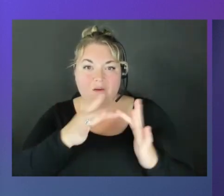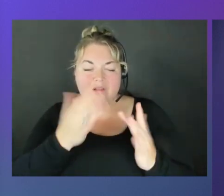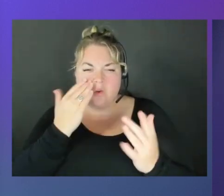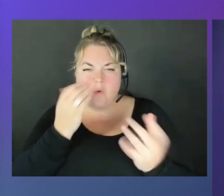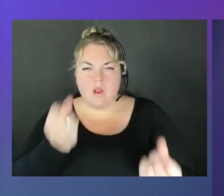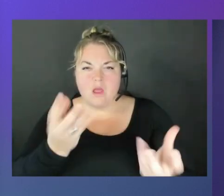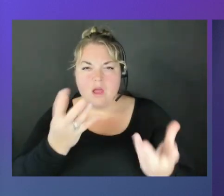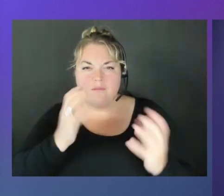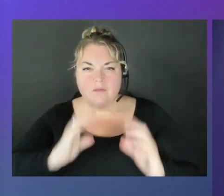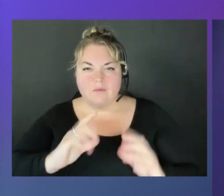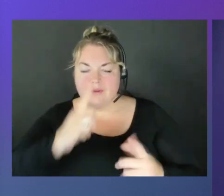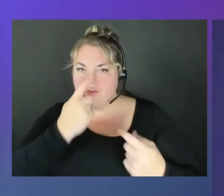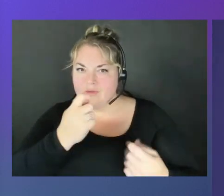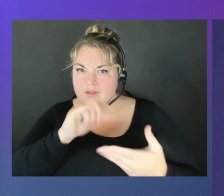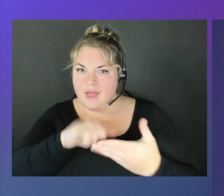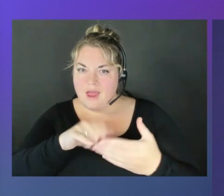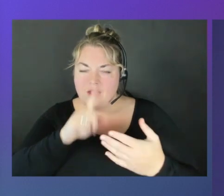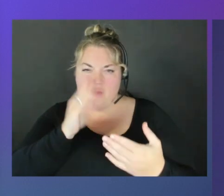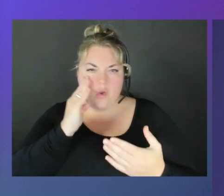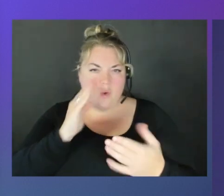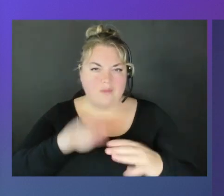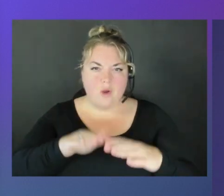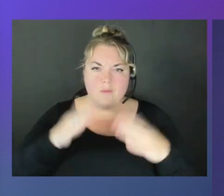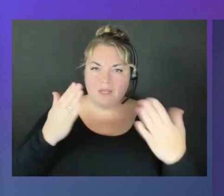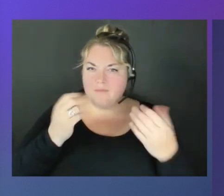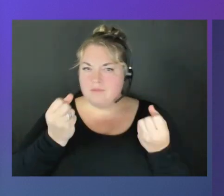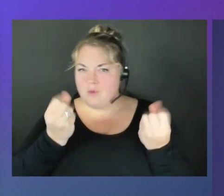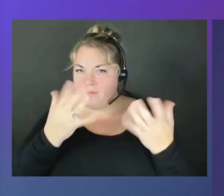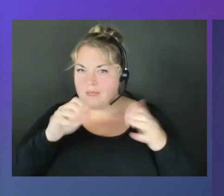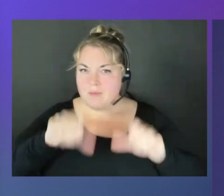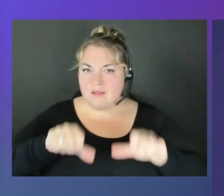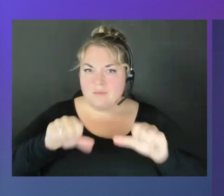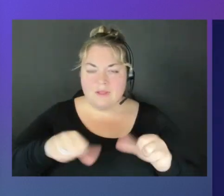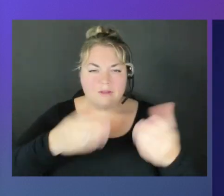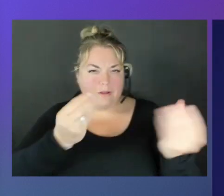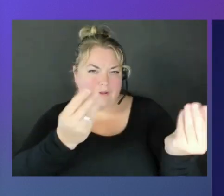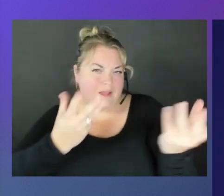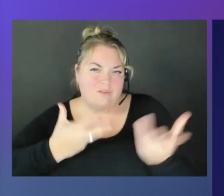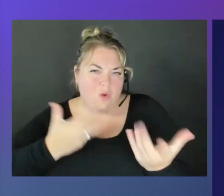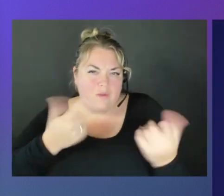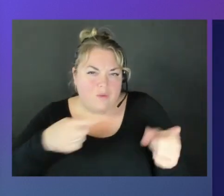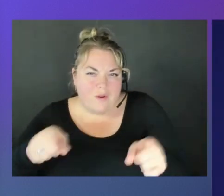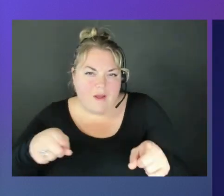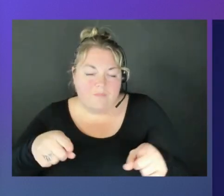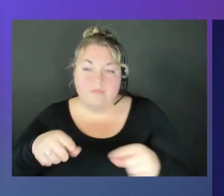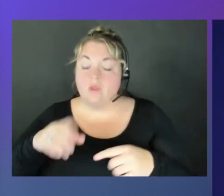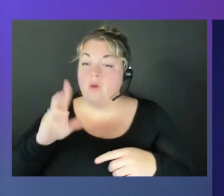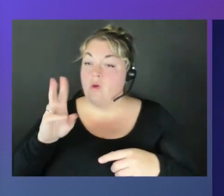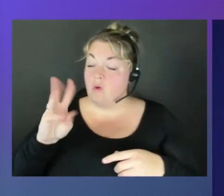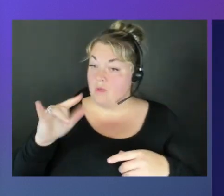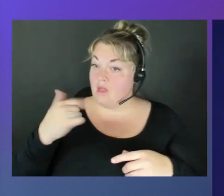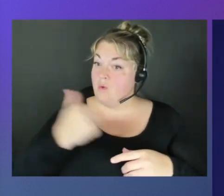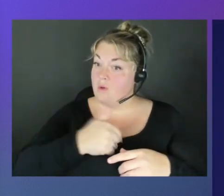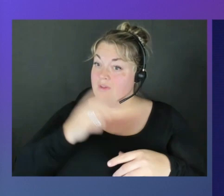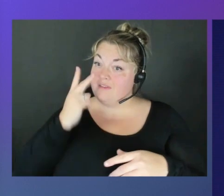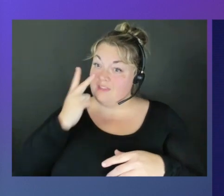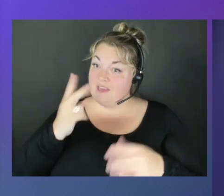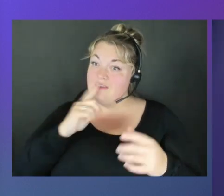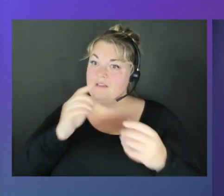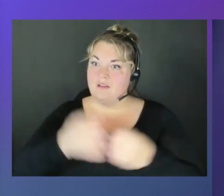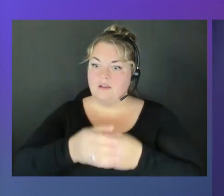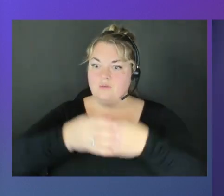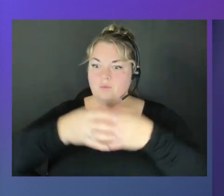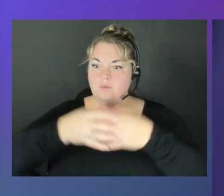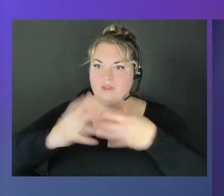in it. I know it's opening up a lot of possibilities. Fill us in. Yeah, what we are seeing is an explosion in the number and type